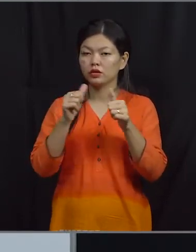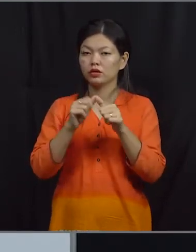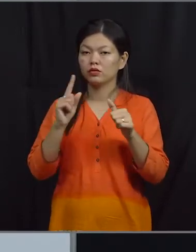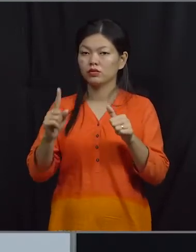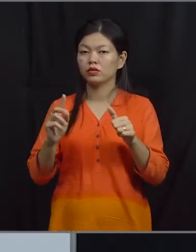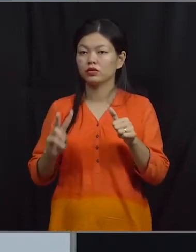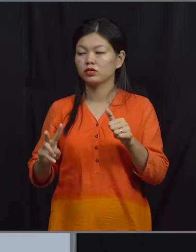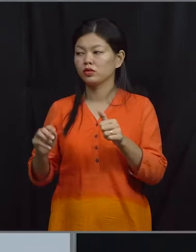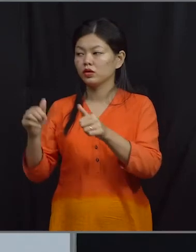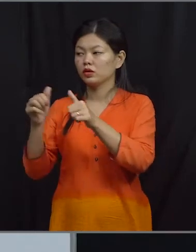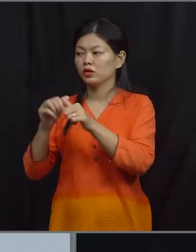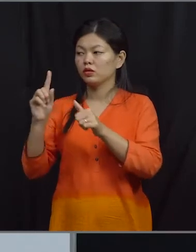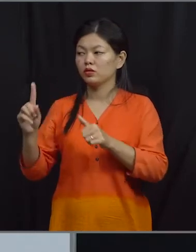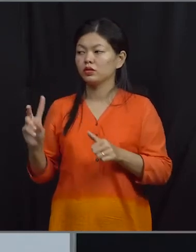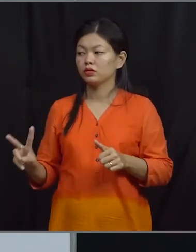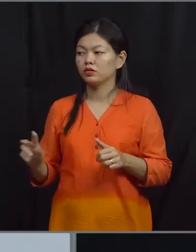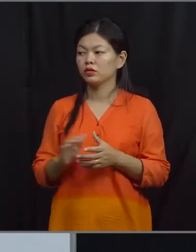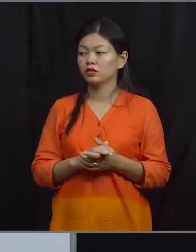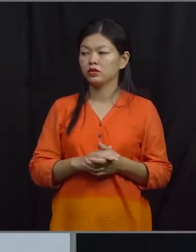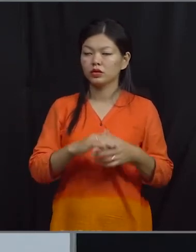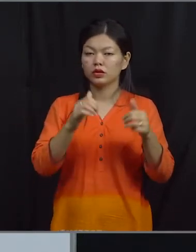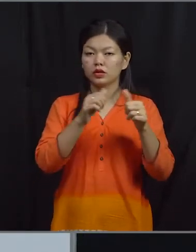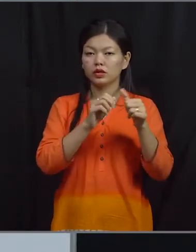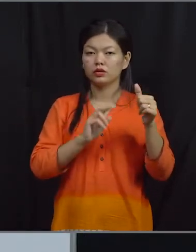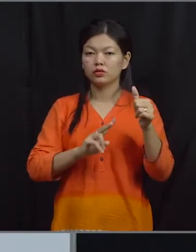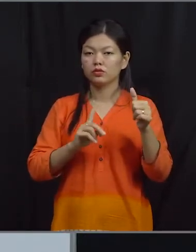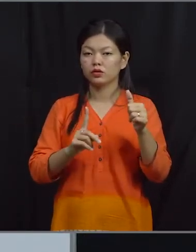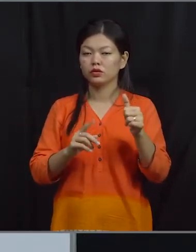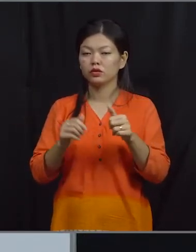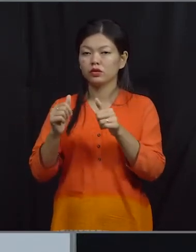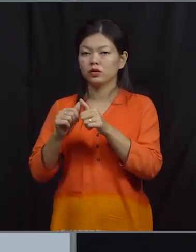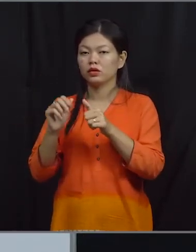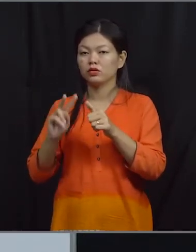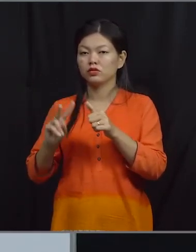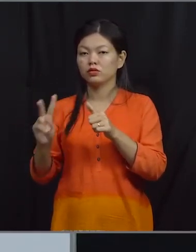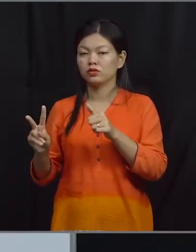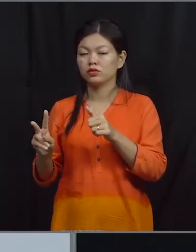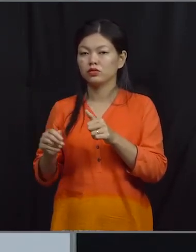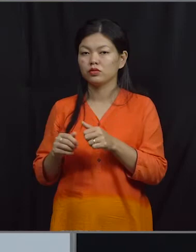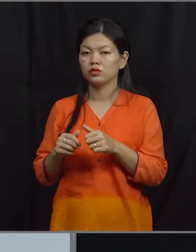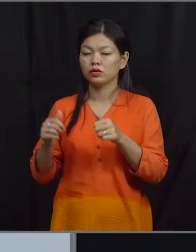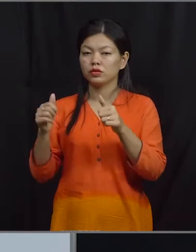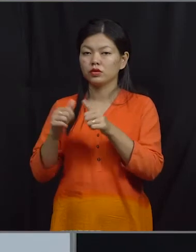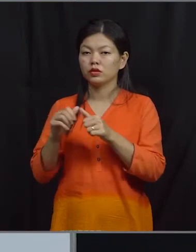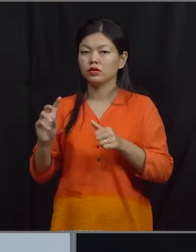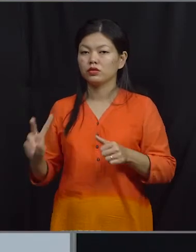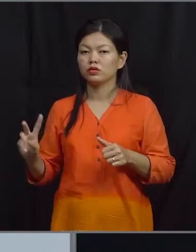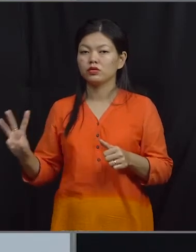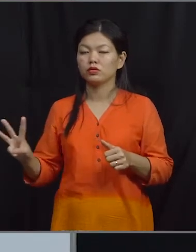then A13, then we get A21, A22, then